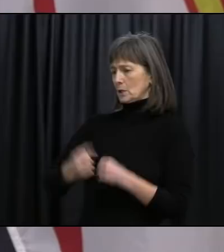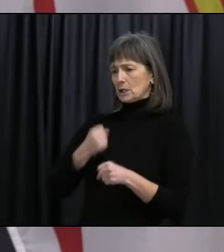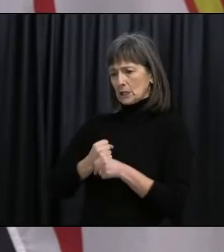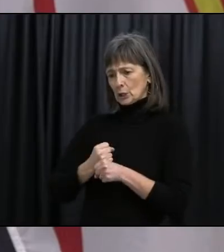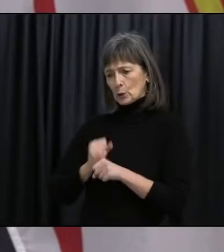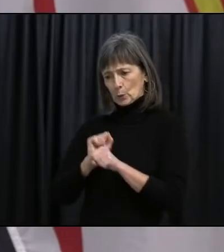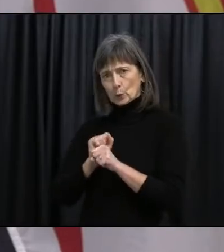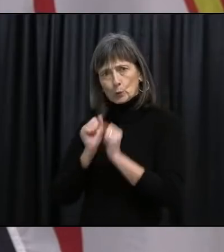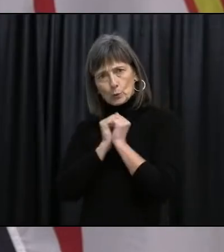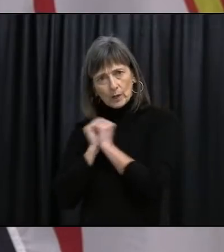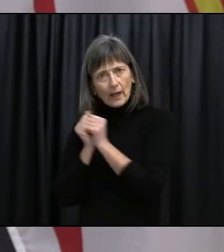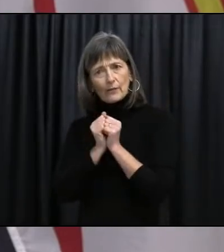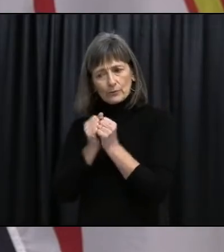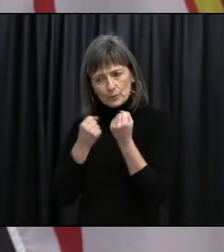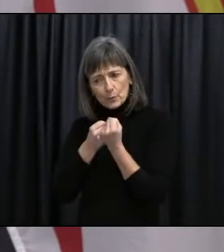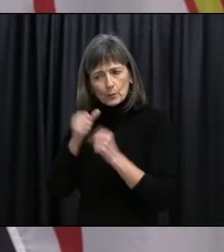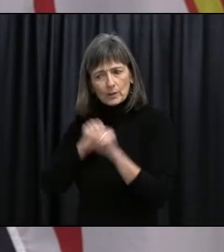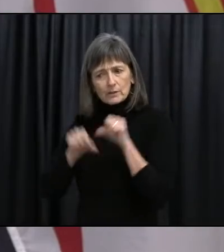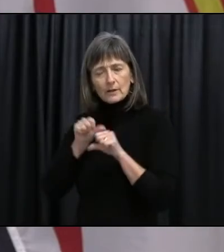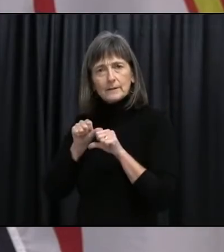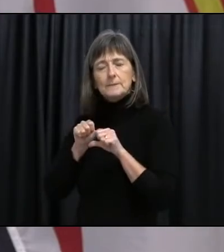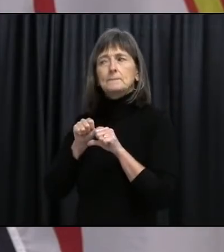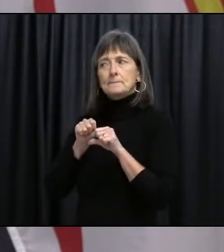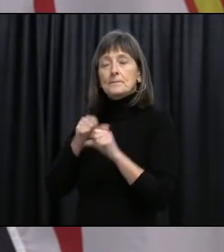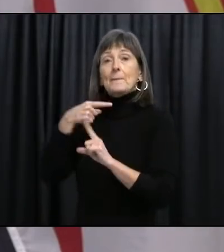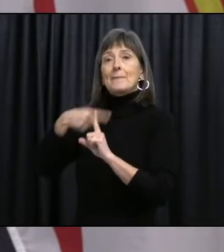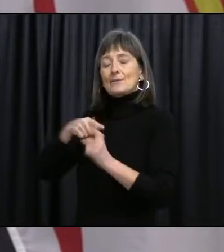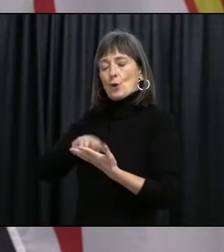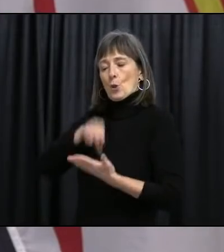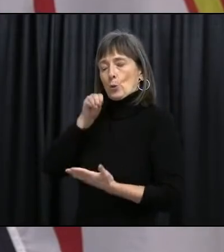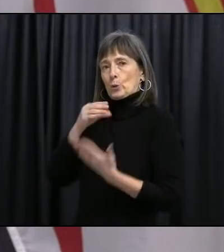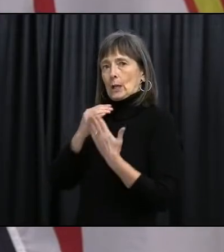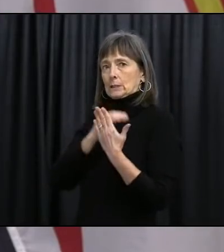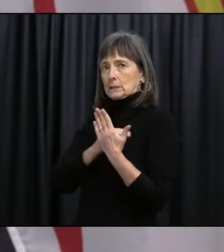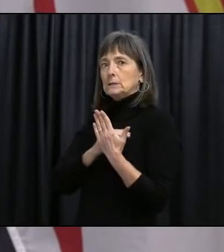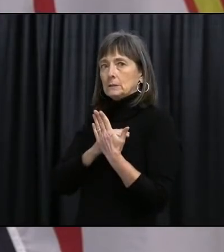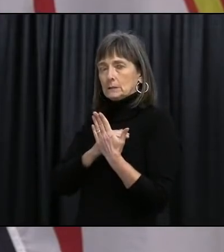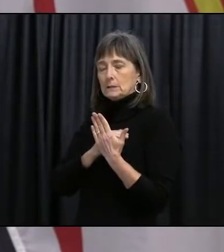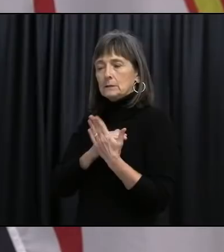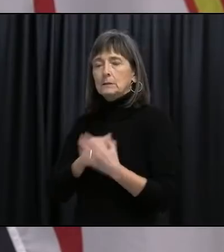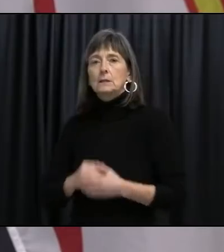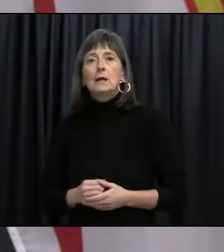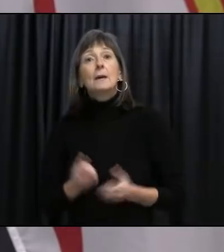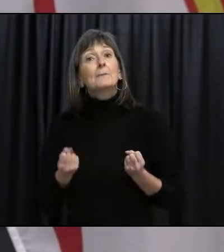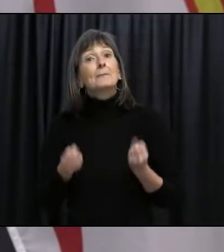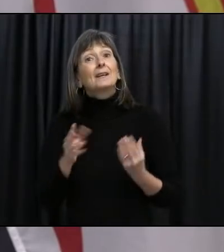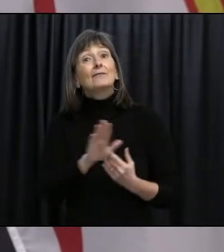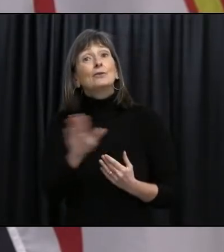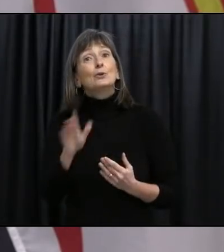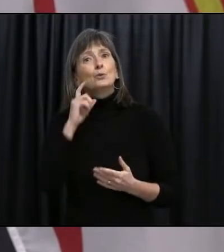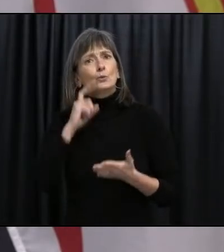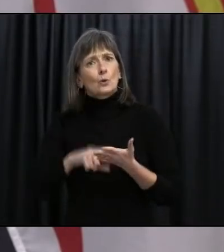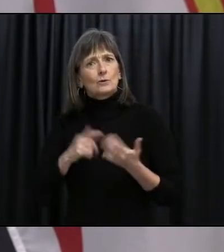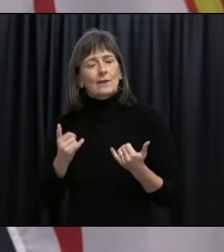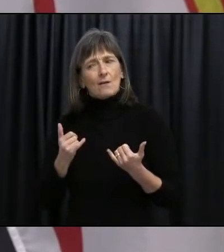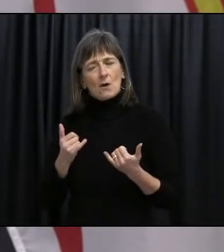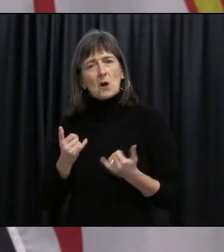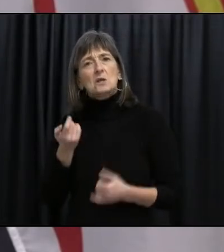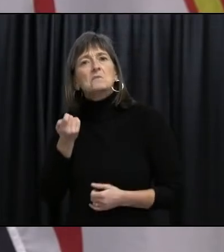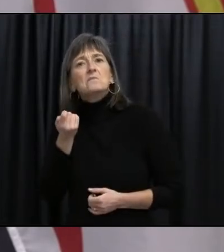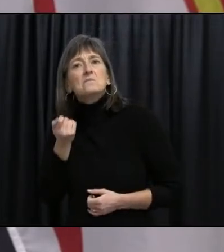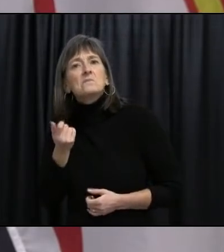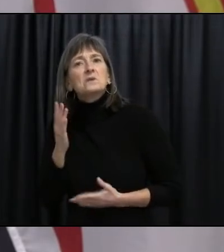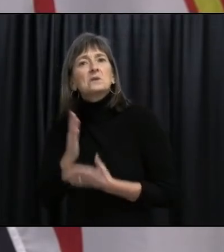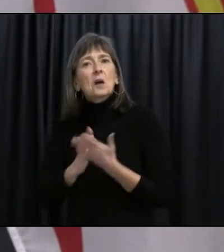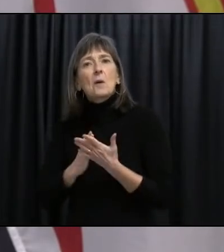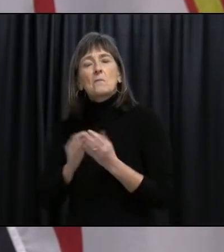remember the important lessons that came with it. For many, it brought into focus the little things that we took for granted. It made us